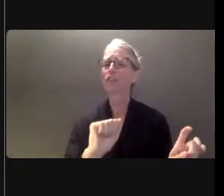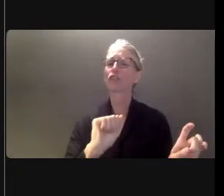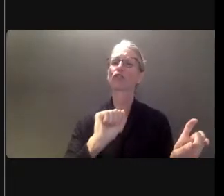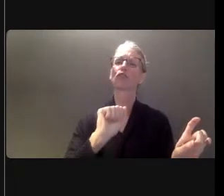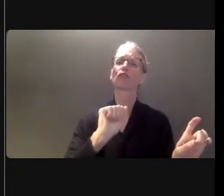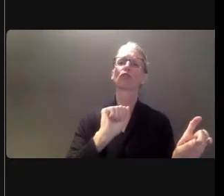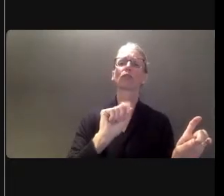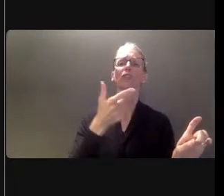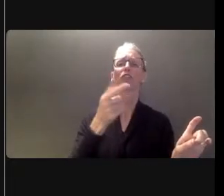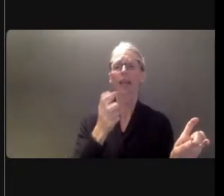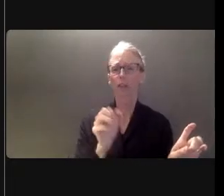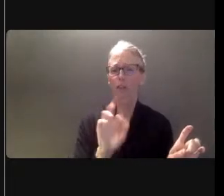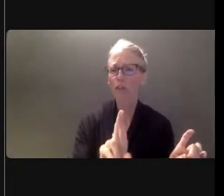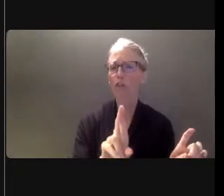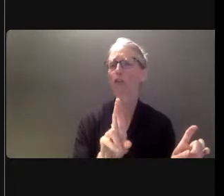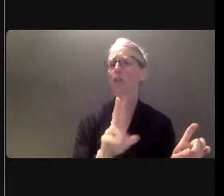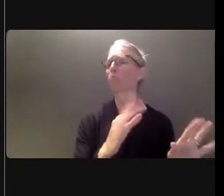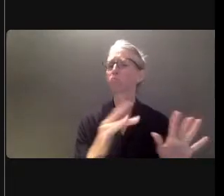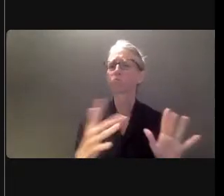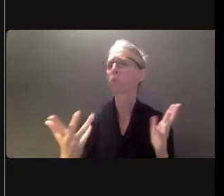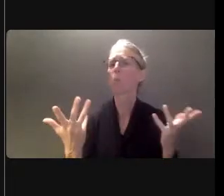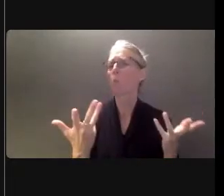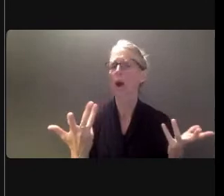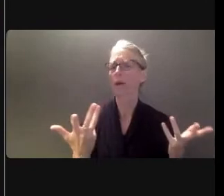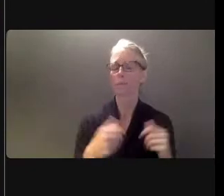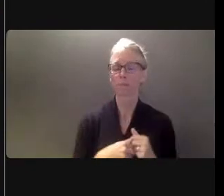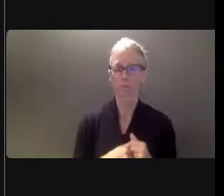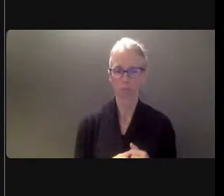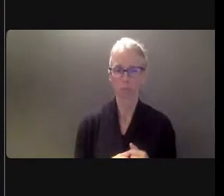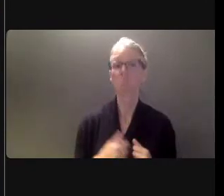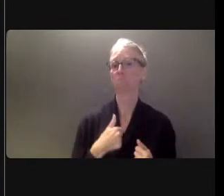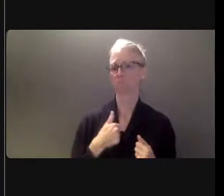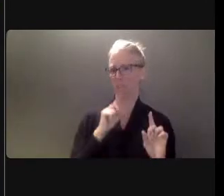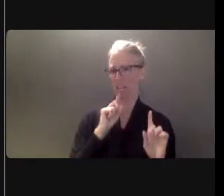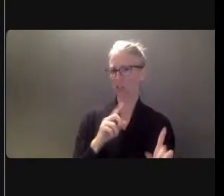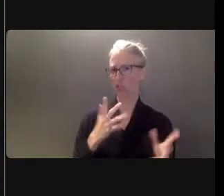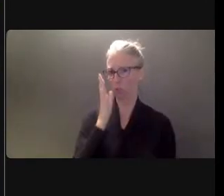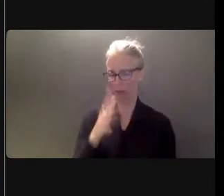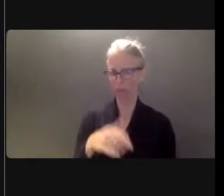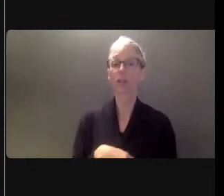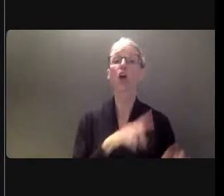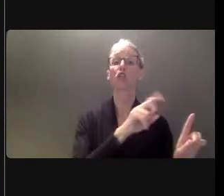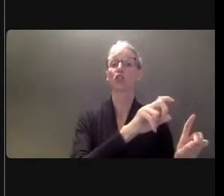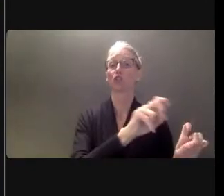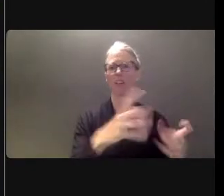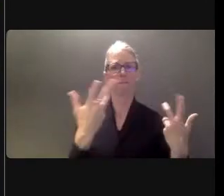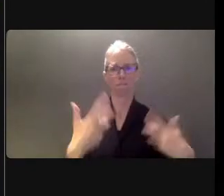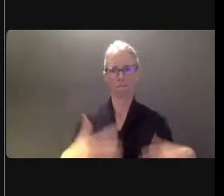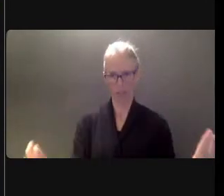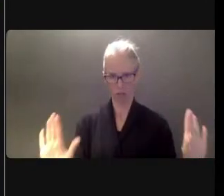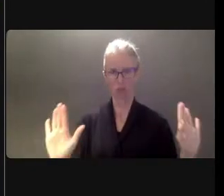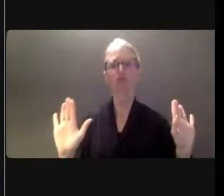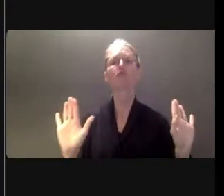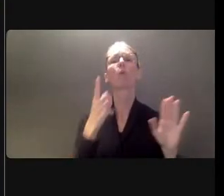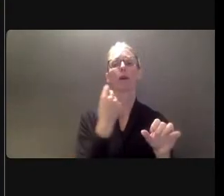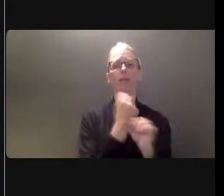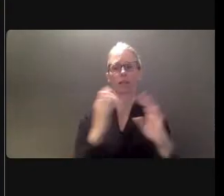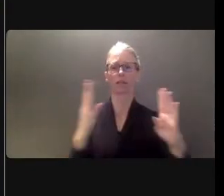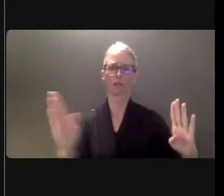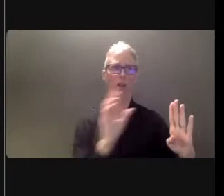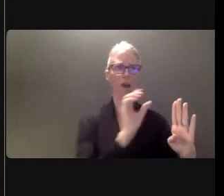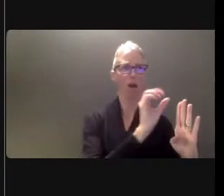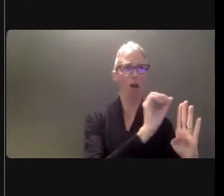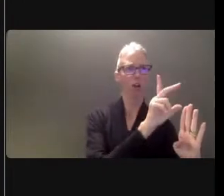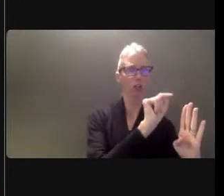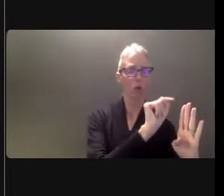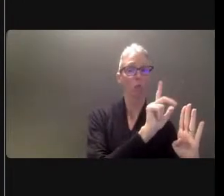take that one. So the survey has now closed. It ran for about a year, from October 2021 to